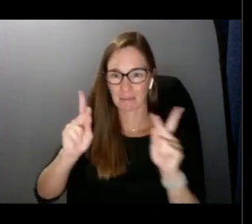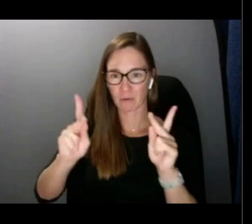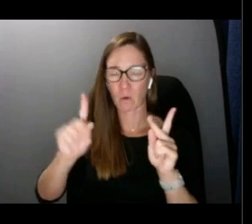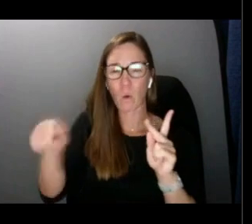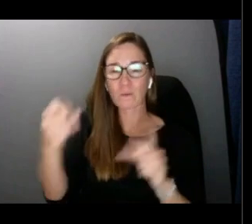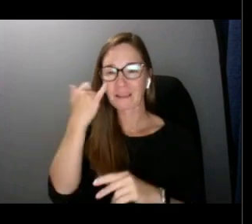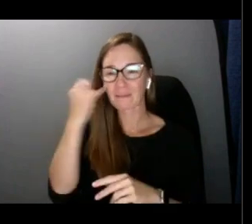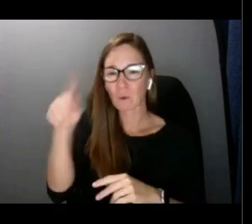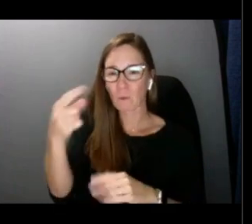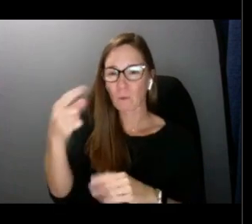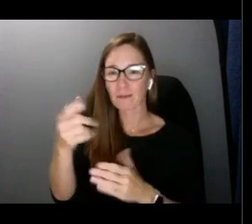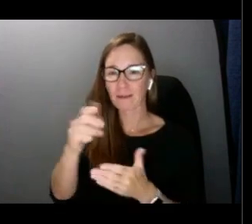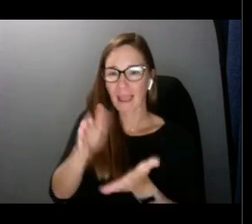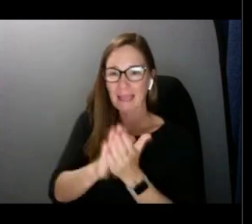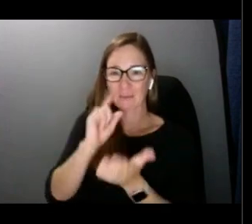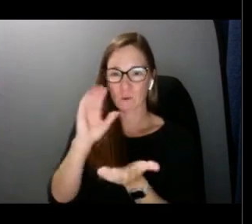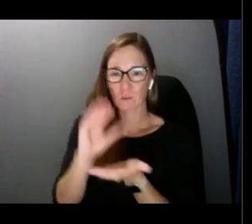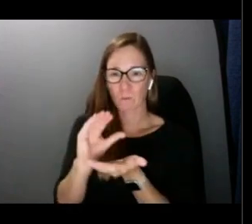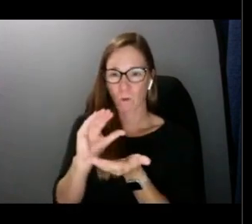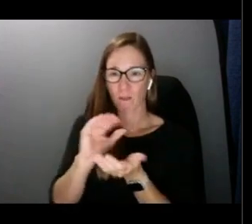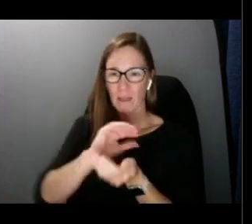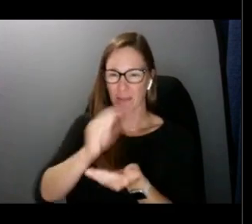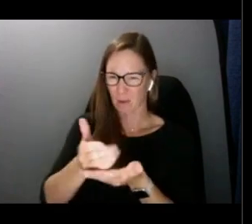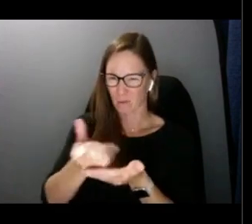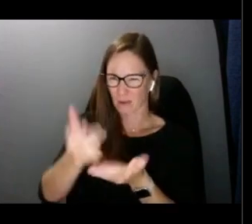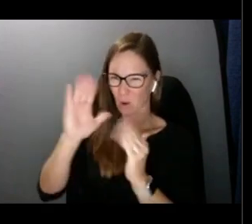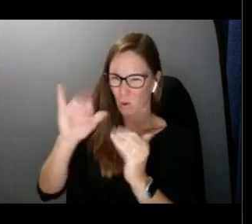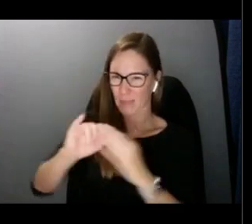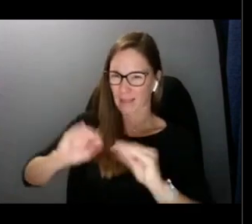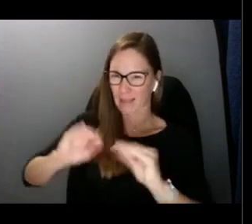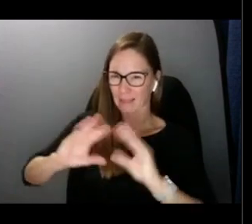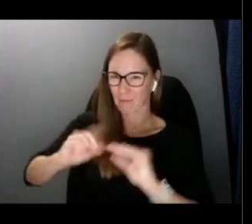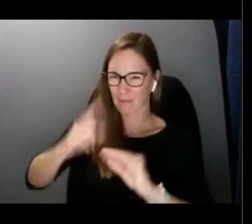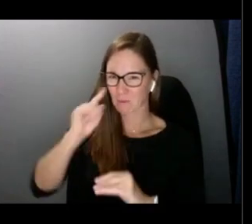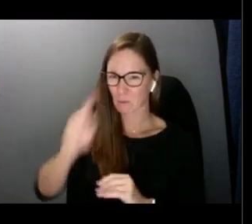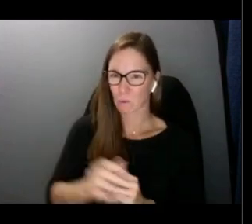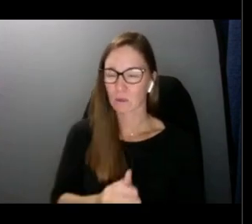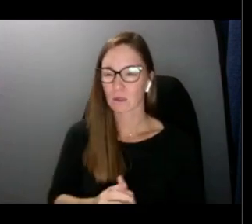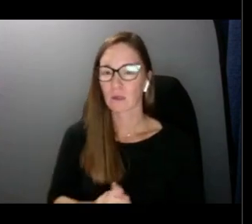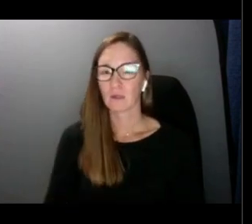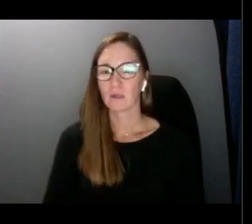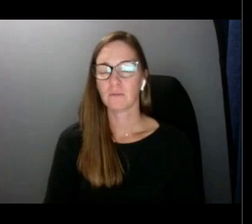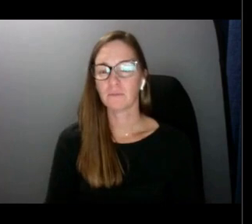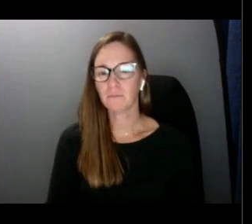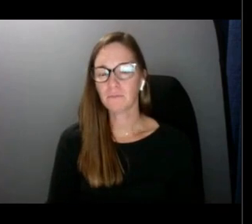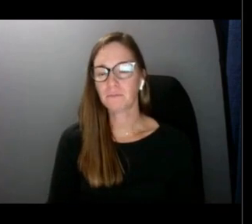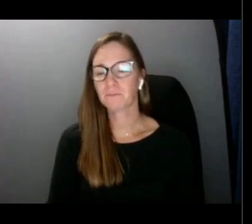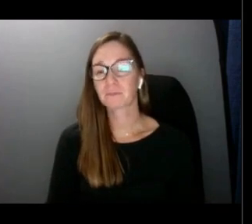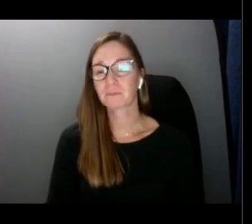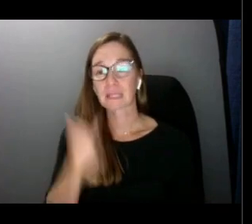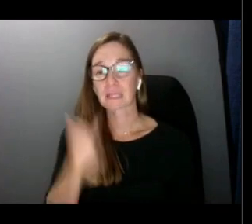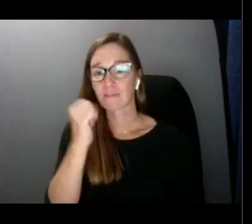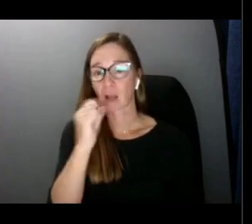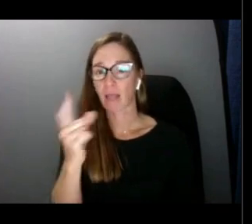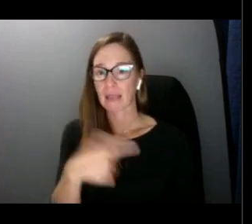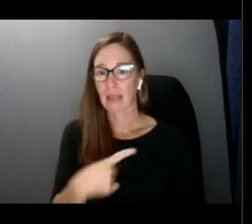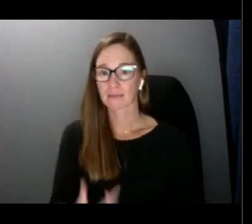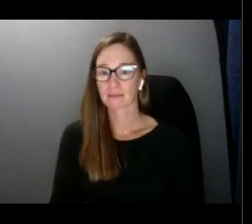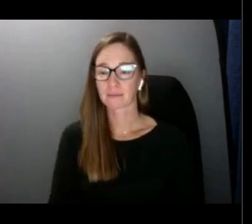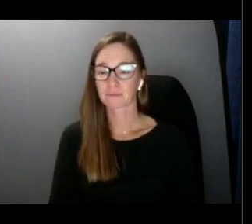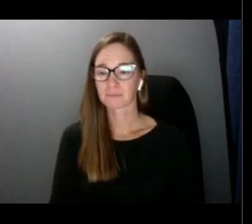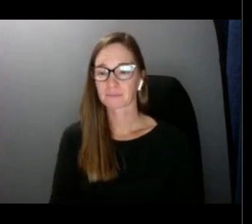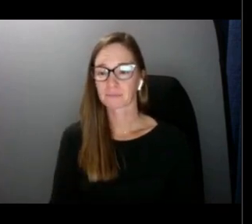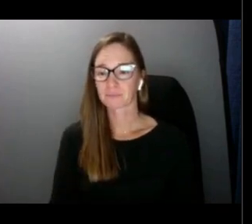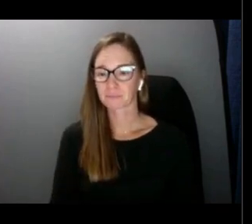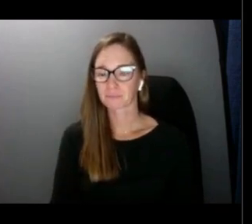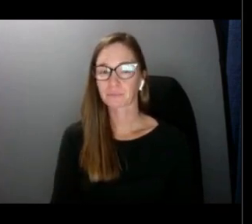asking for the smaller amount. I hope that clarifies it sufficiently. If not, please revisit it.